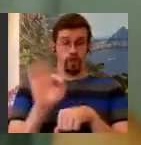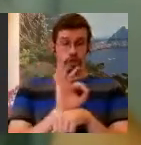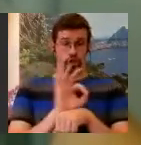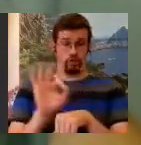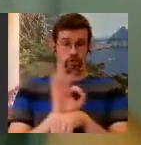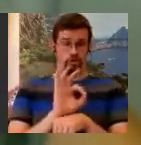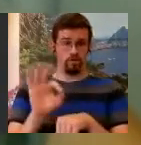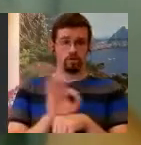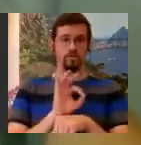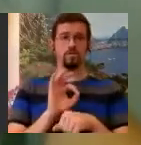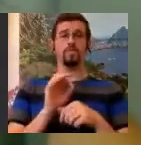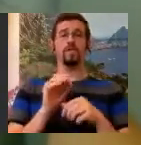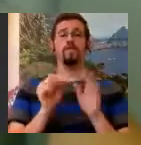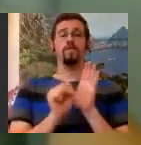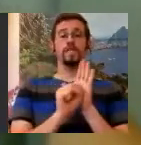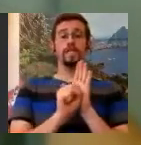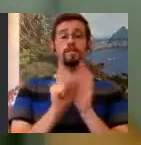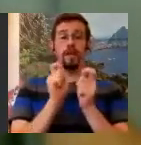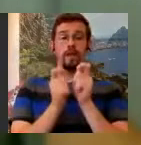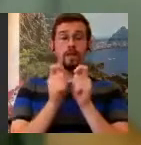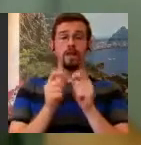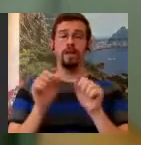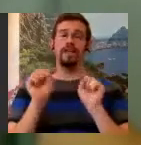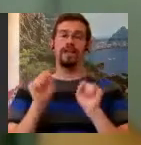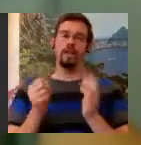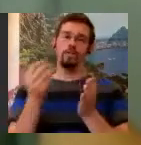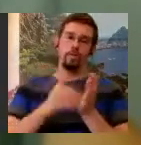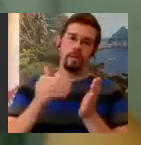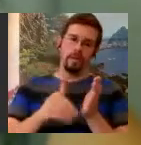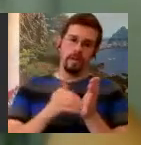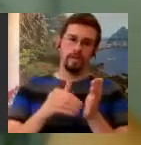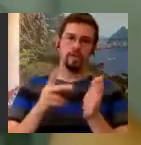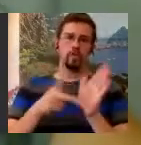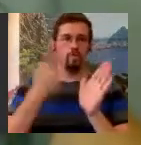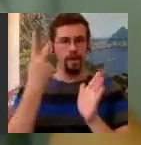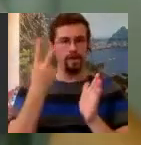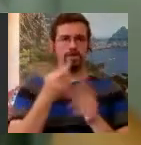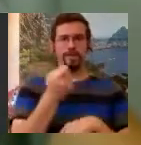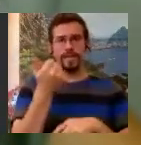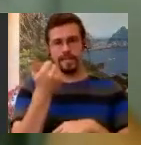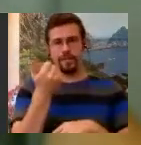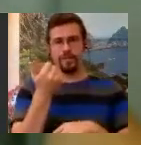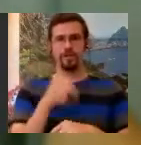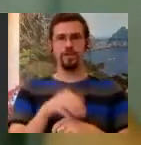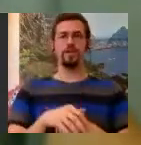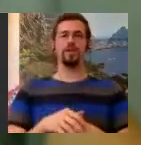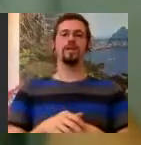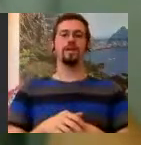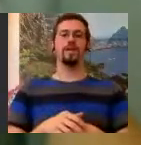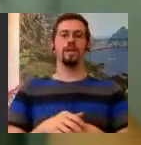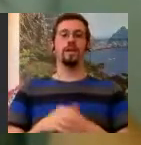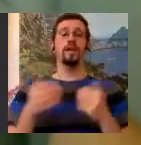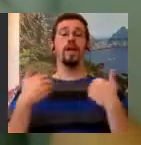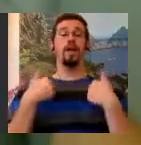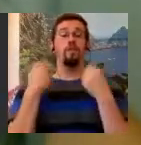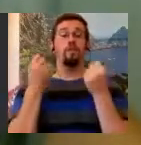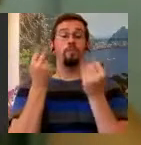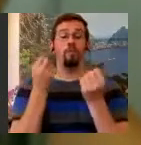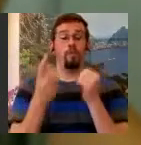editing, like rotation, duplication, deletion, etc. We have multiple save options, which